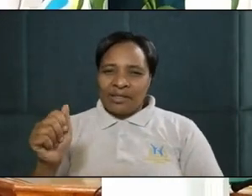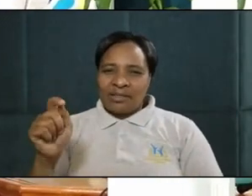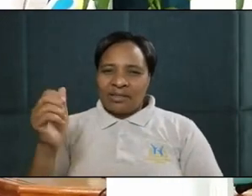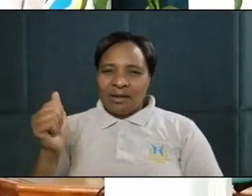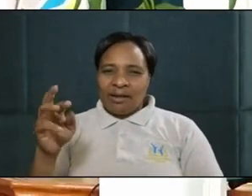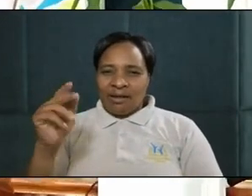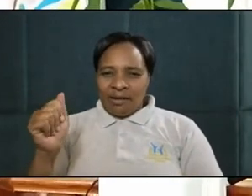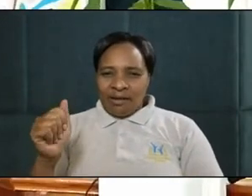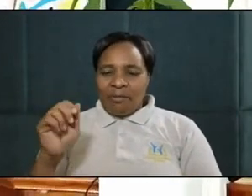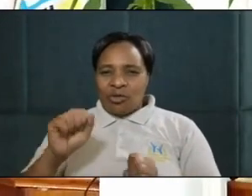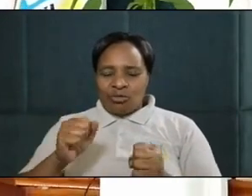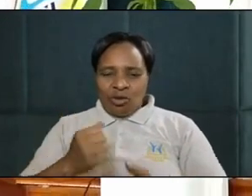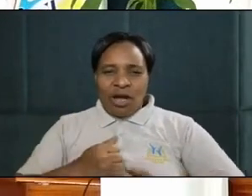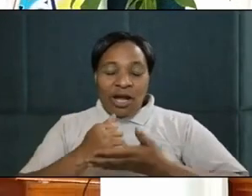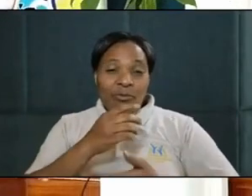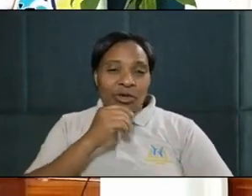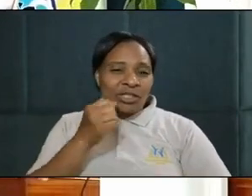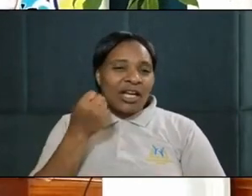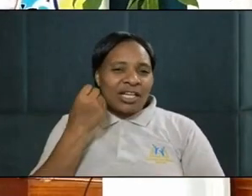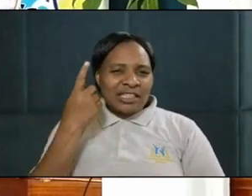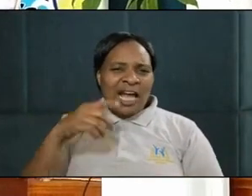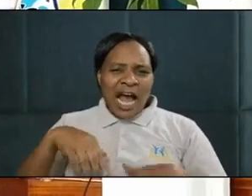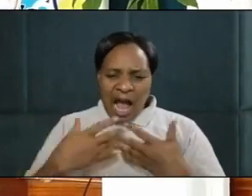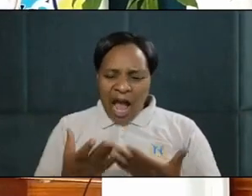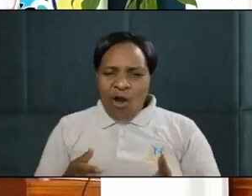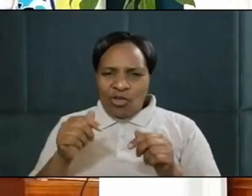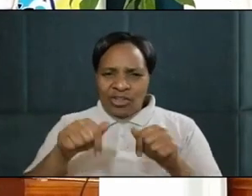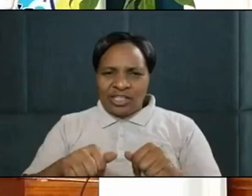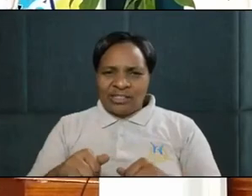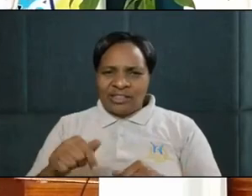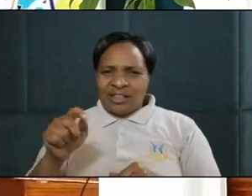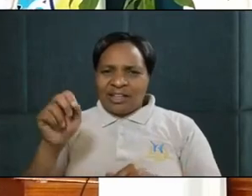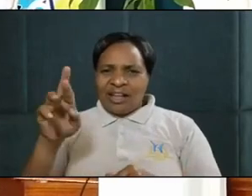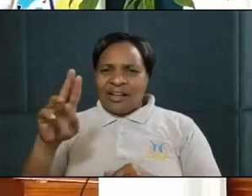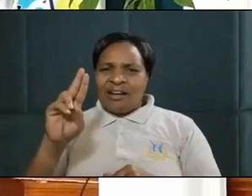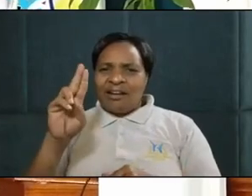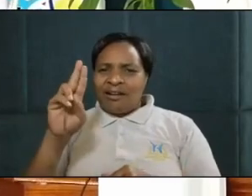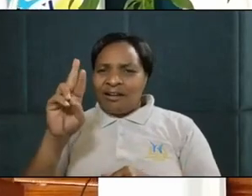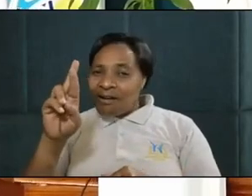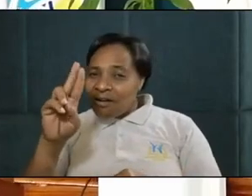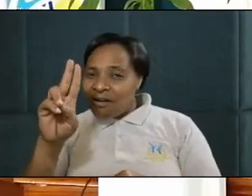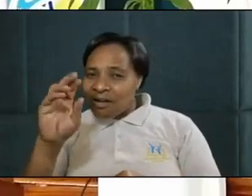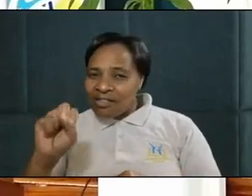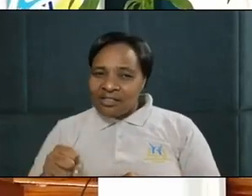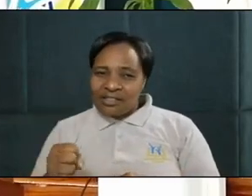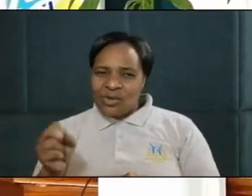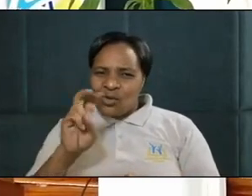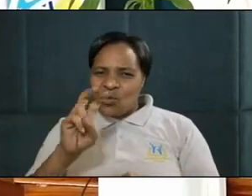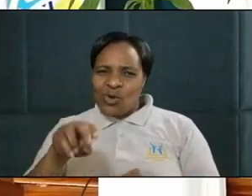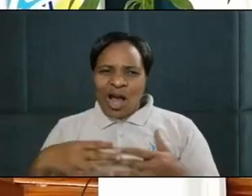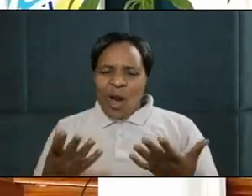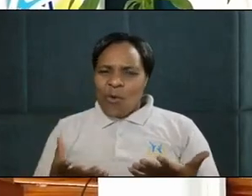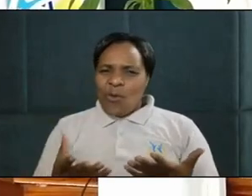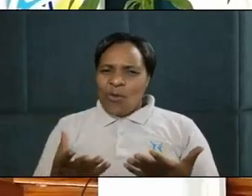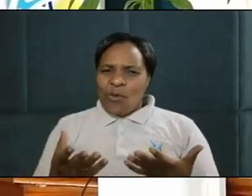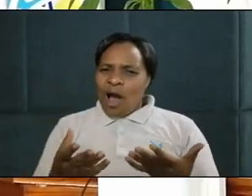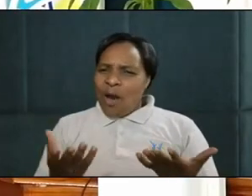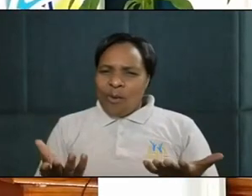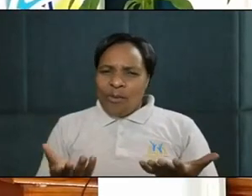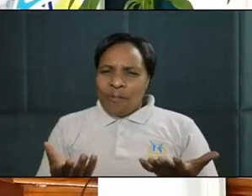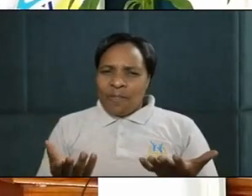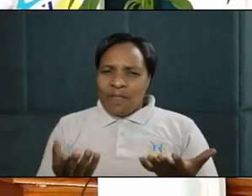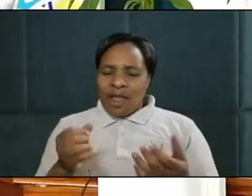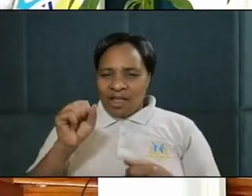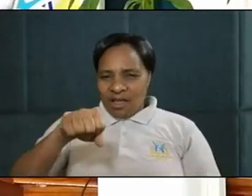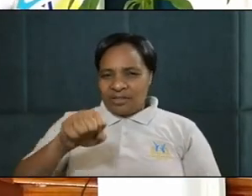and help the boys understand how these islands look like. Do we have a picture of these islands, how they look like?